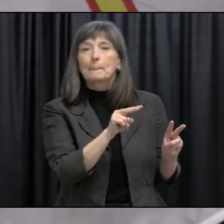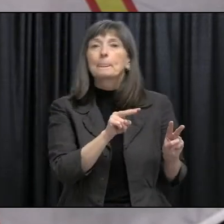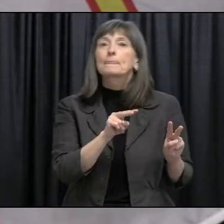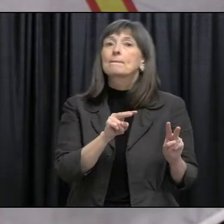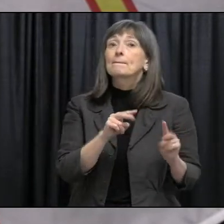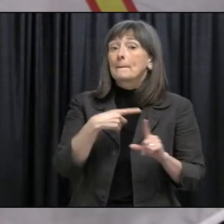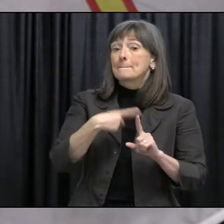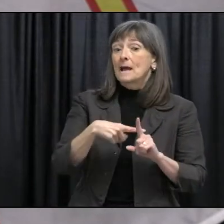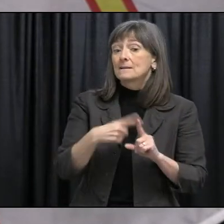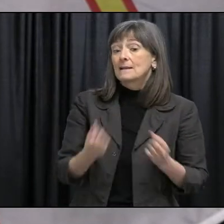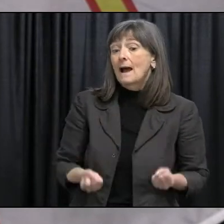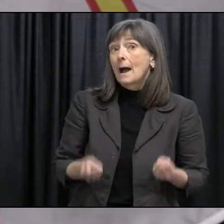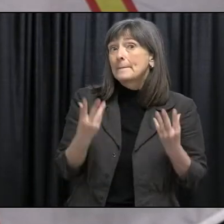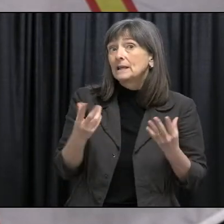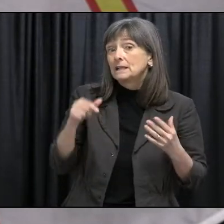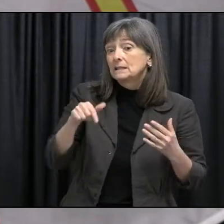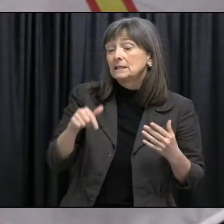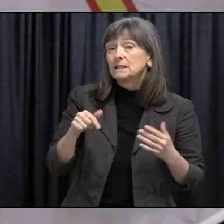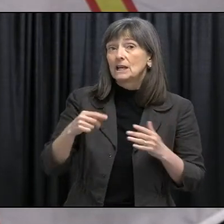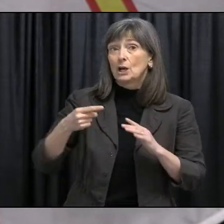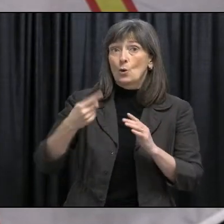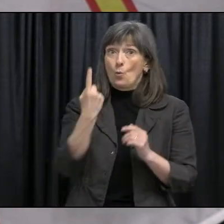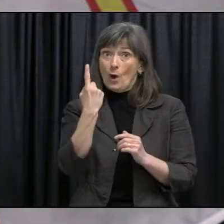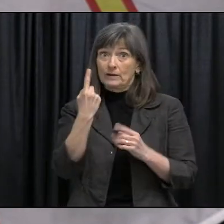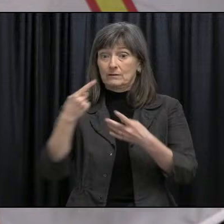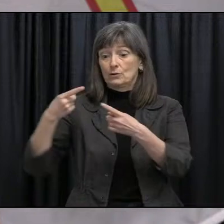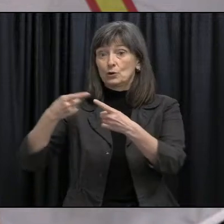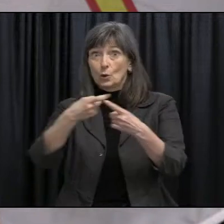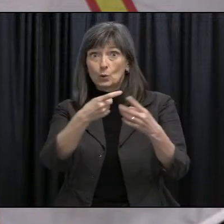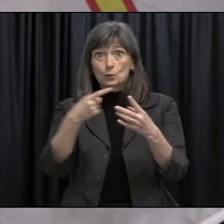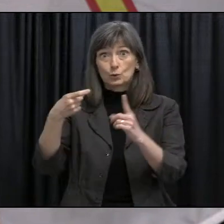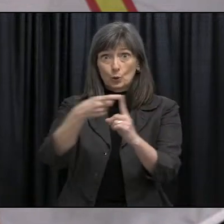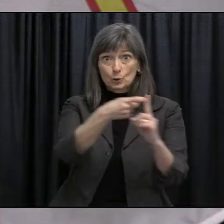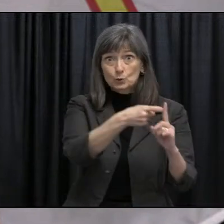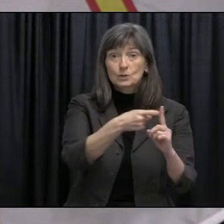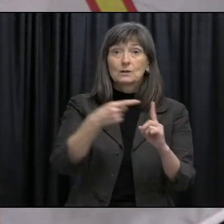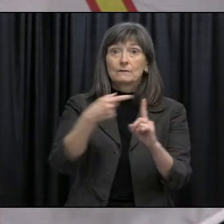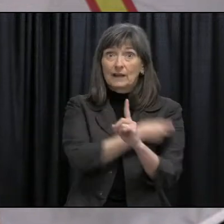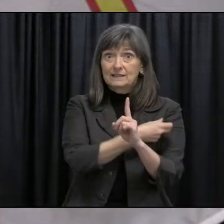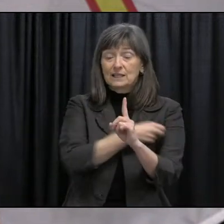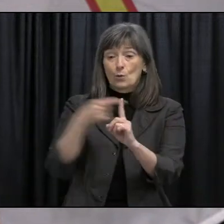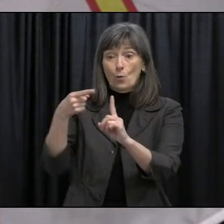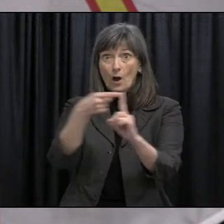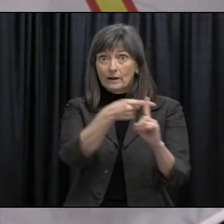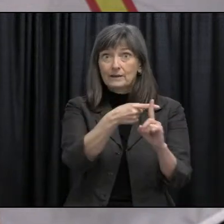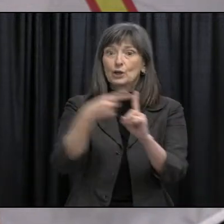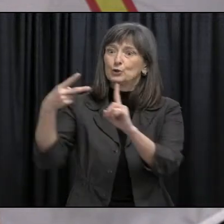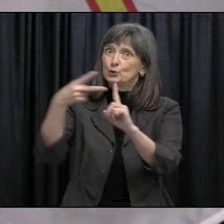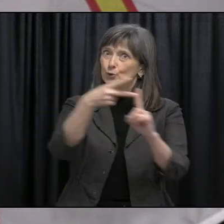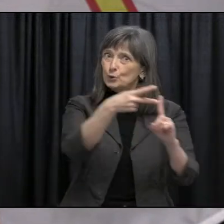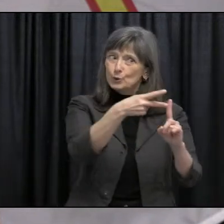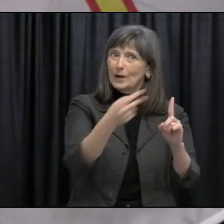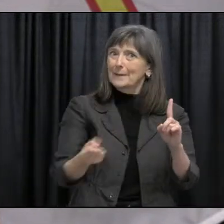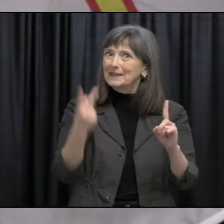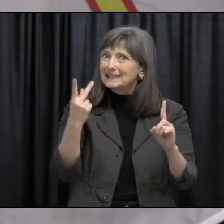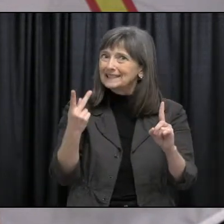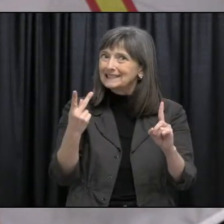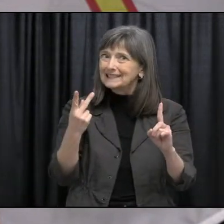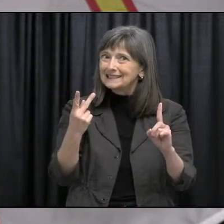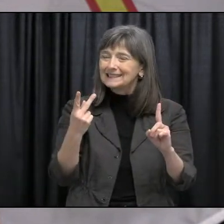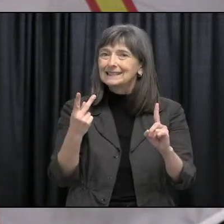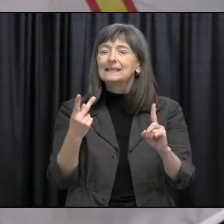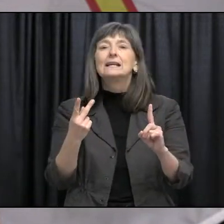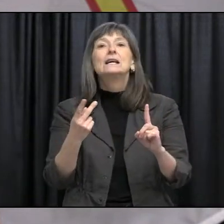our population with a first and second dose of vaccine, and the real-world evidence on vaccines in terms of both